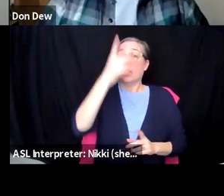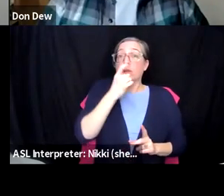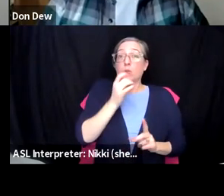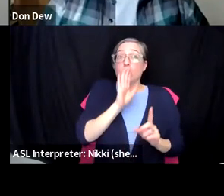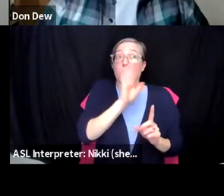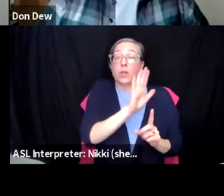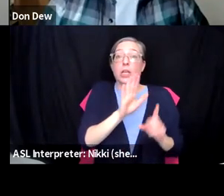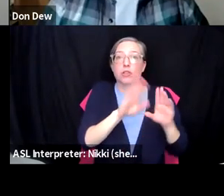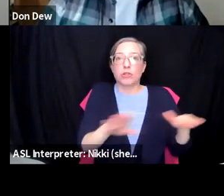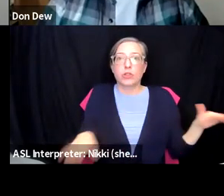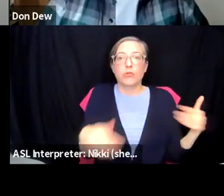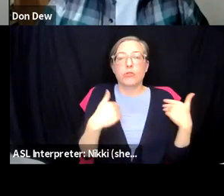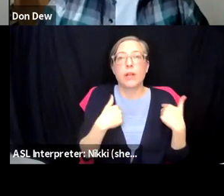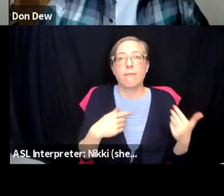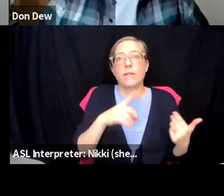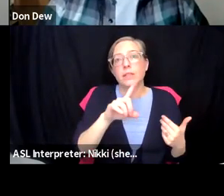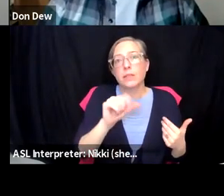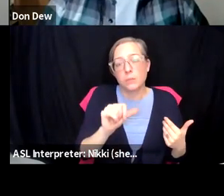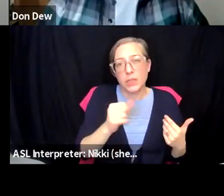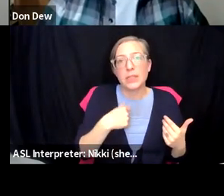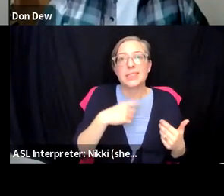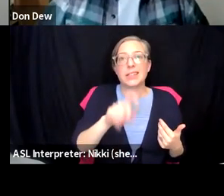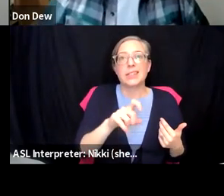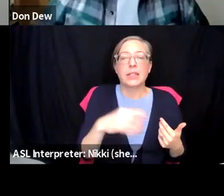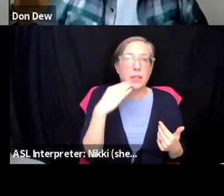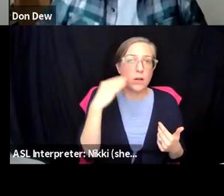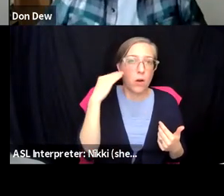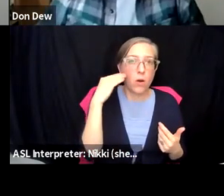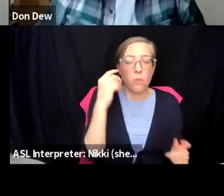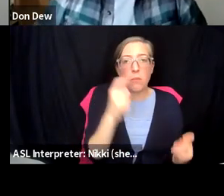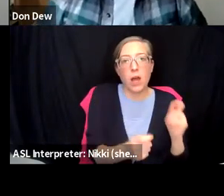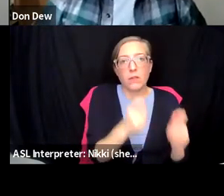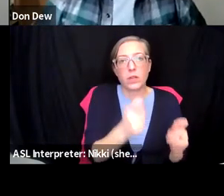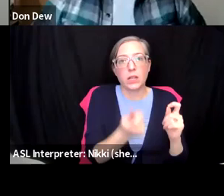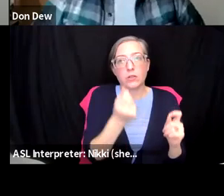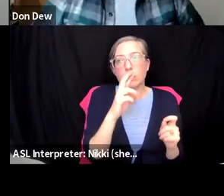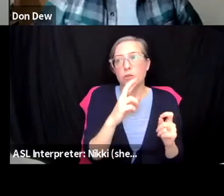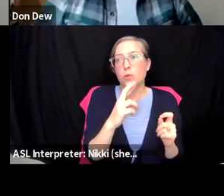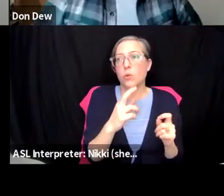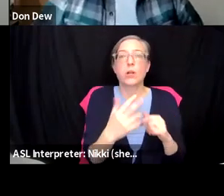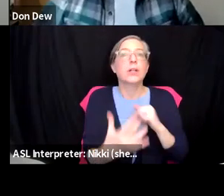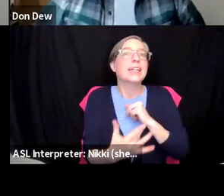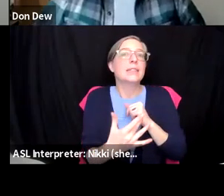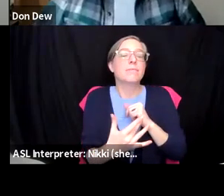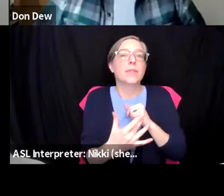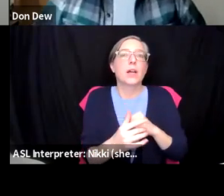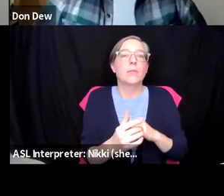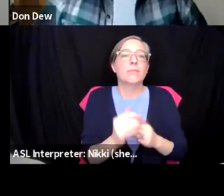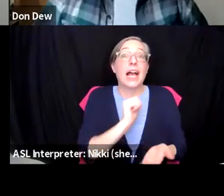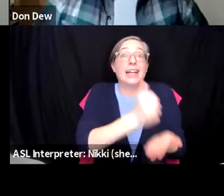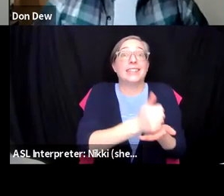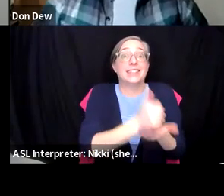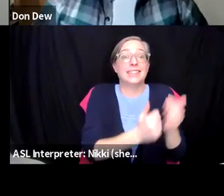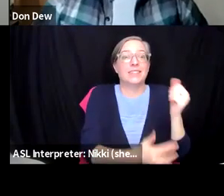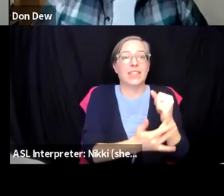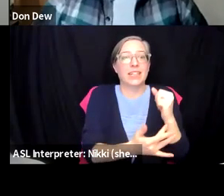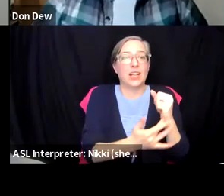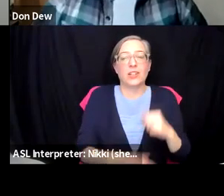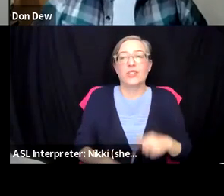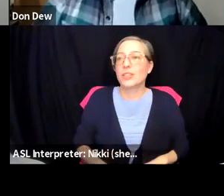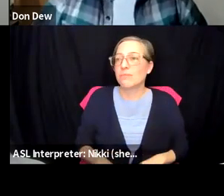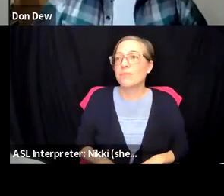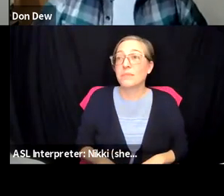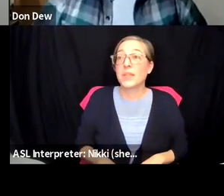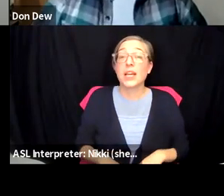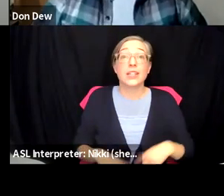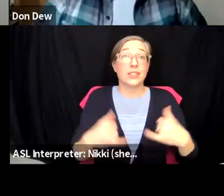need some assistive technology or something like that. So I think the point of today